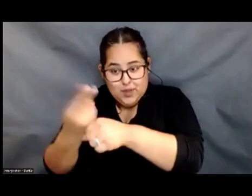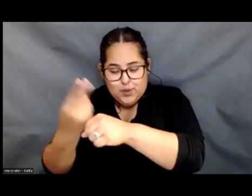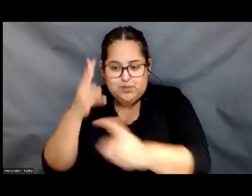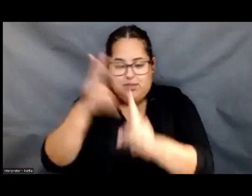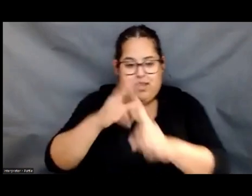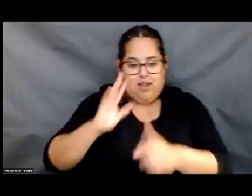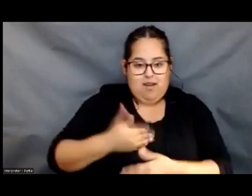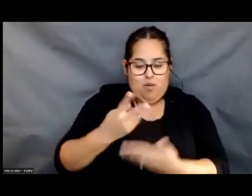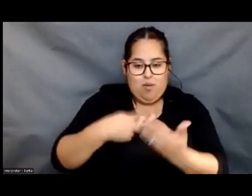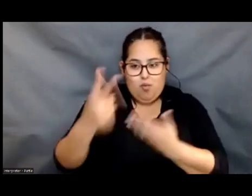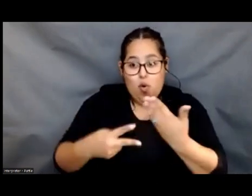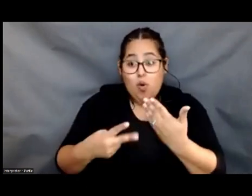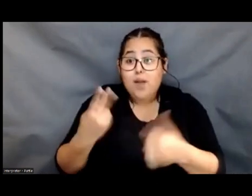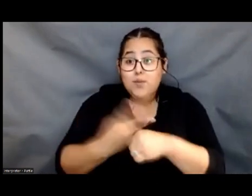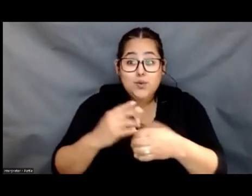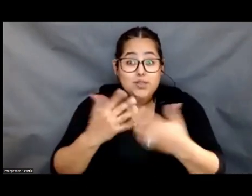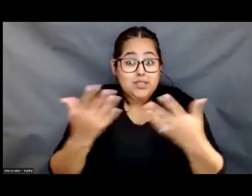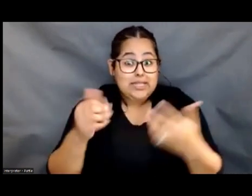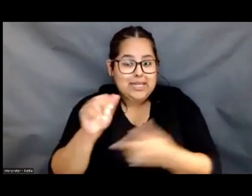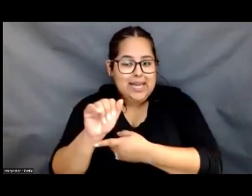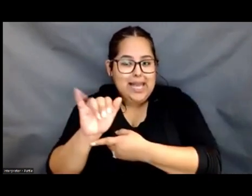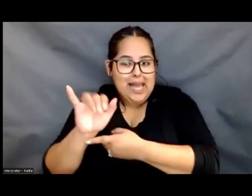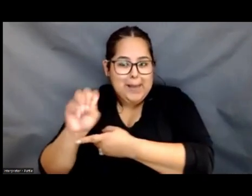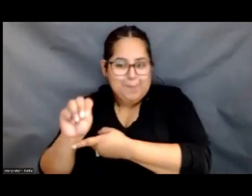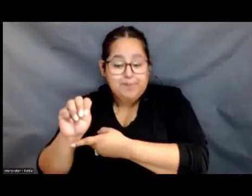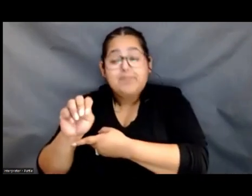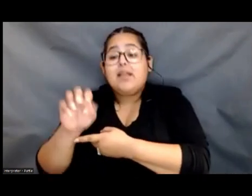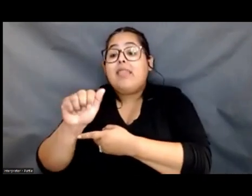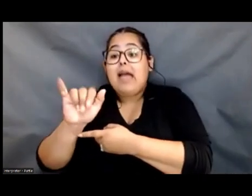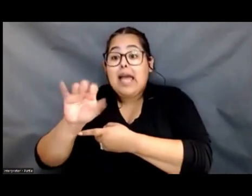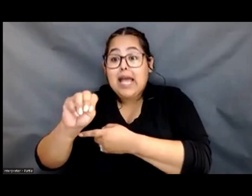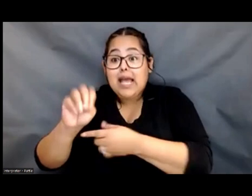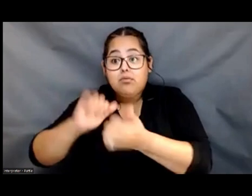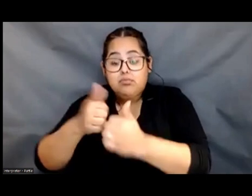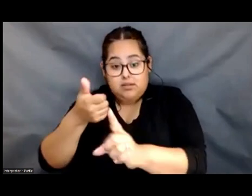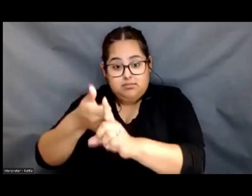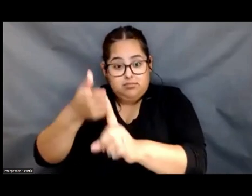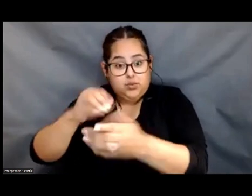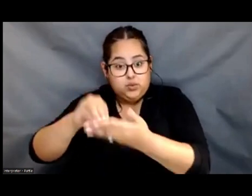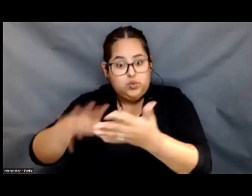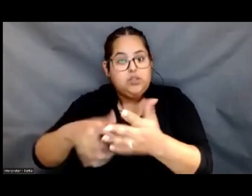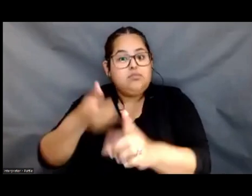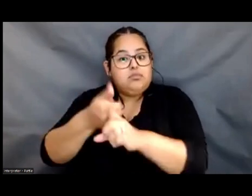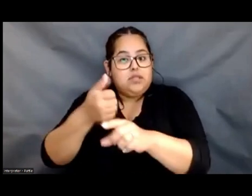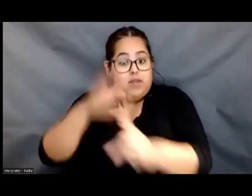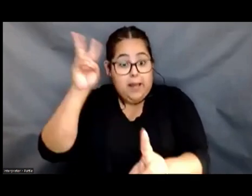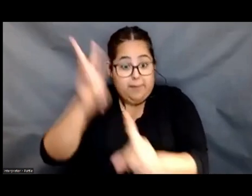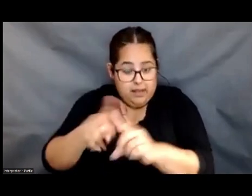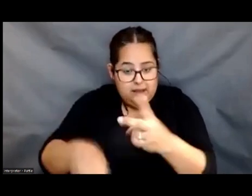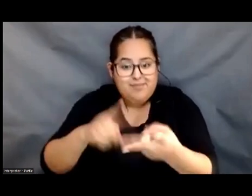AIM. AIM makes it easy for students to apply, view, and manage and independently coordinate their